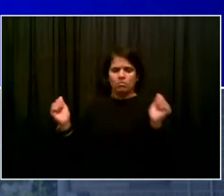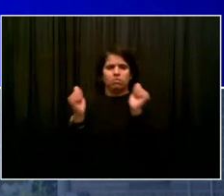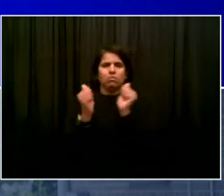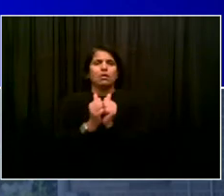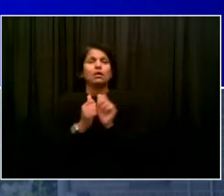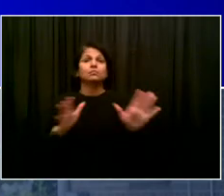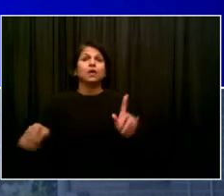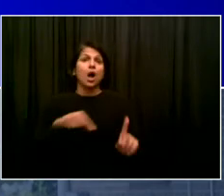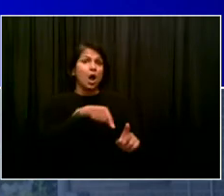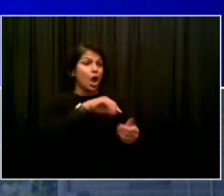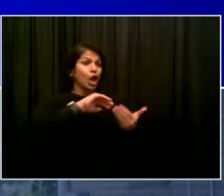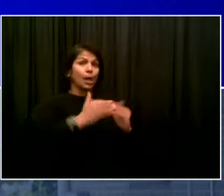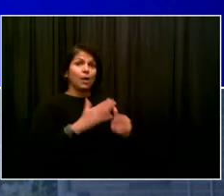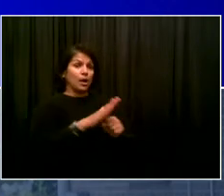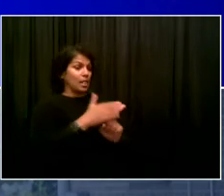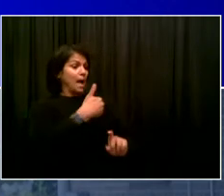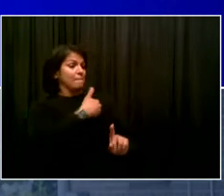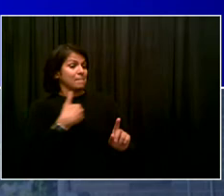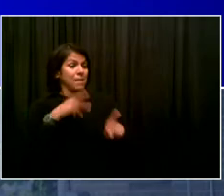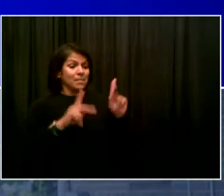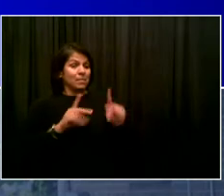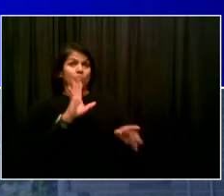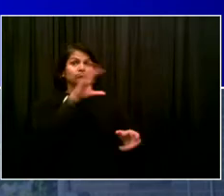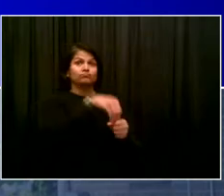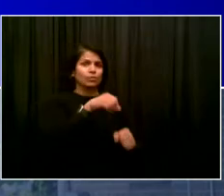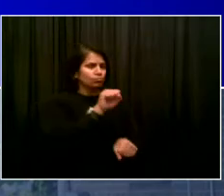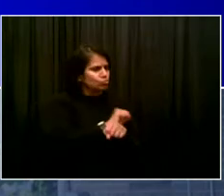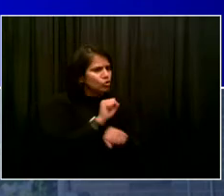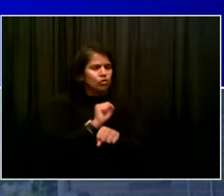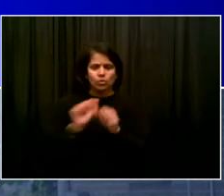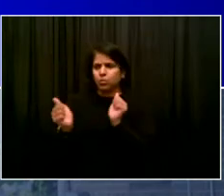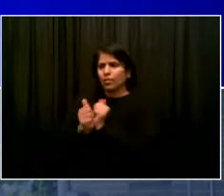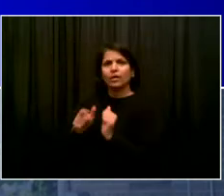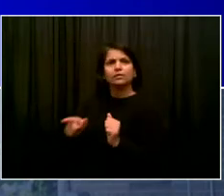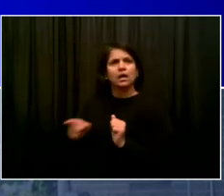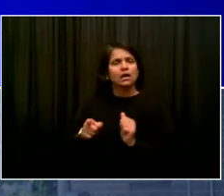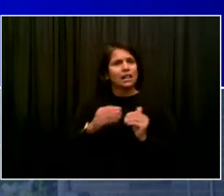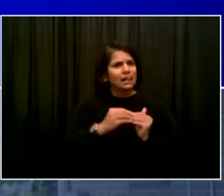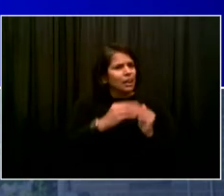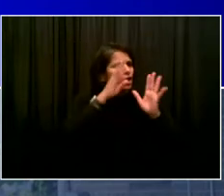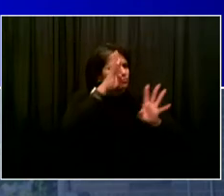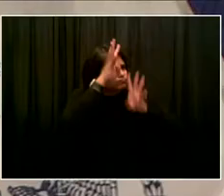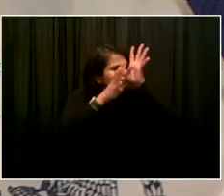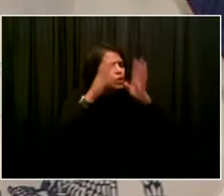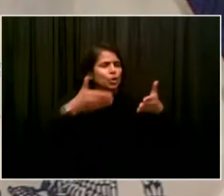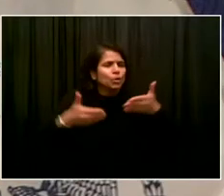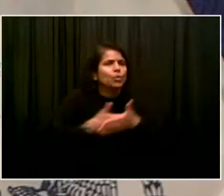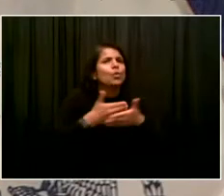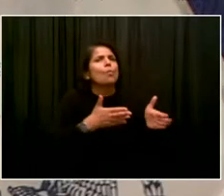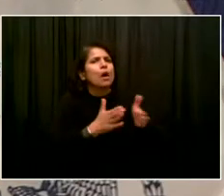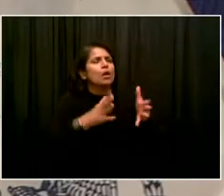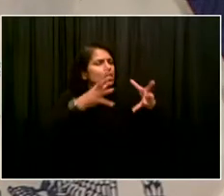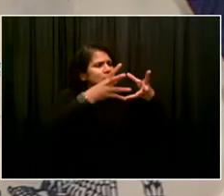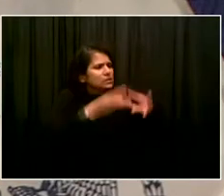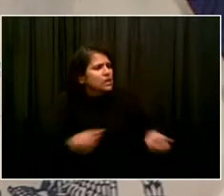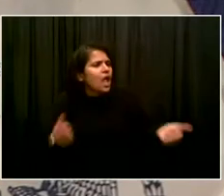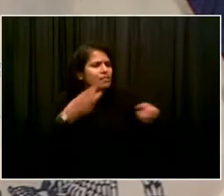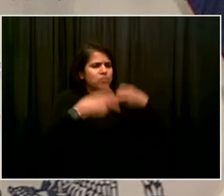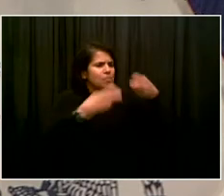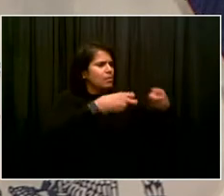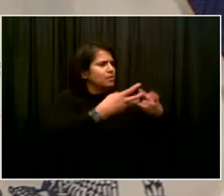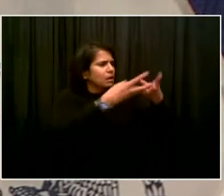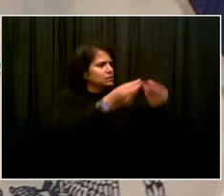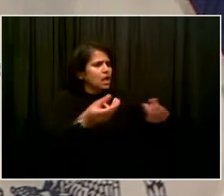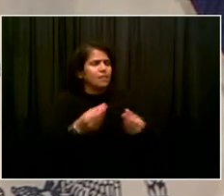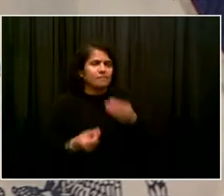solutions. These investments are absolutely necessary, and we've got to build on them. What violence interrupters do,